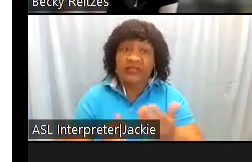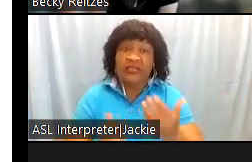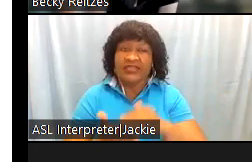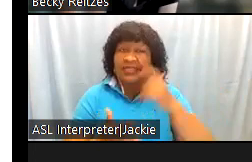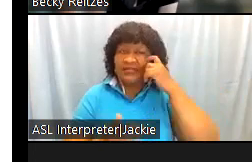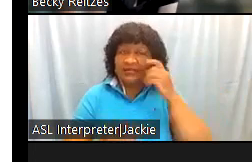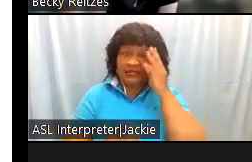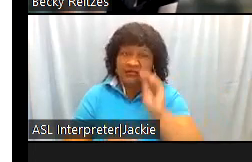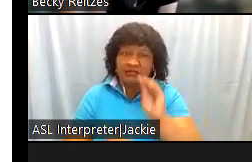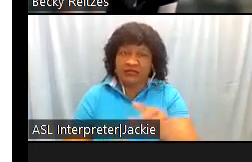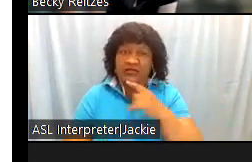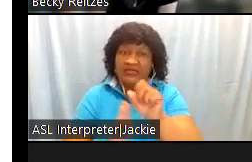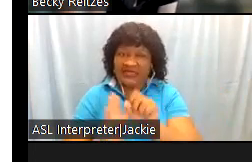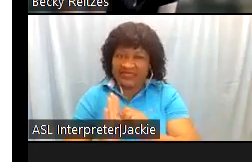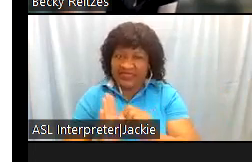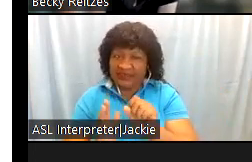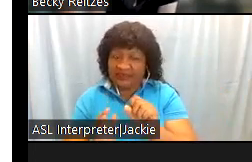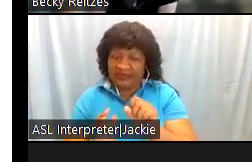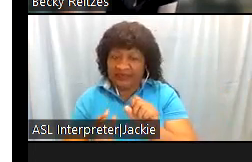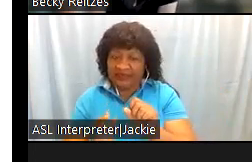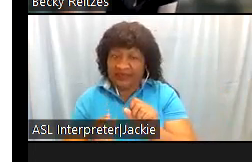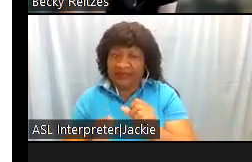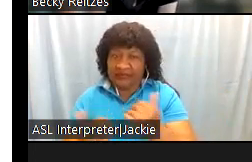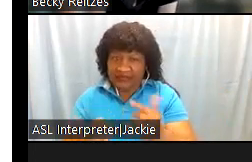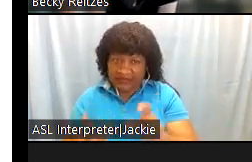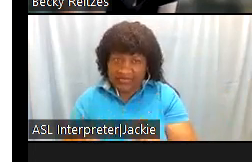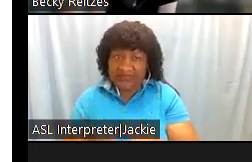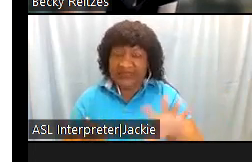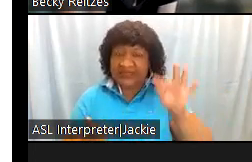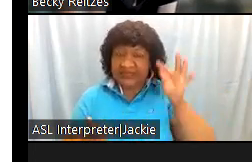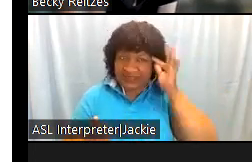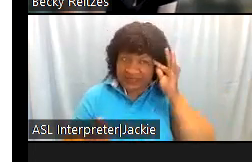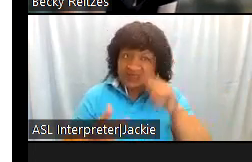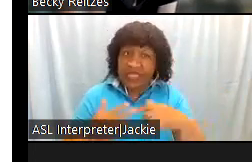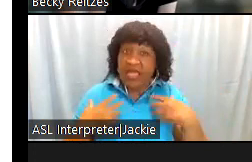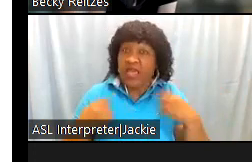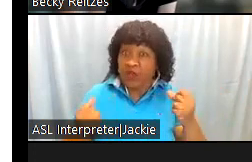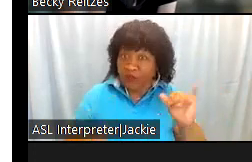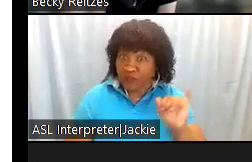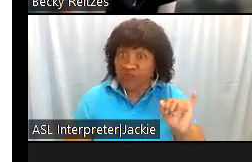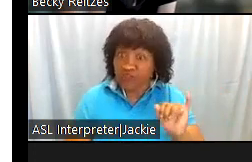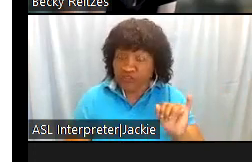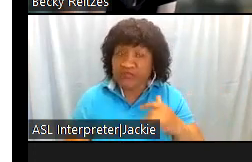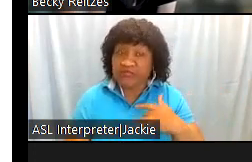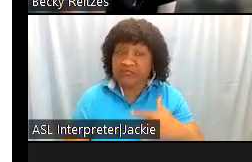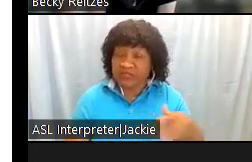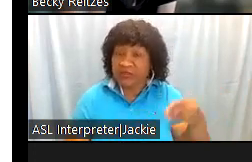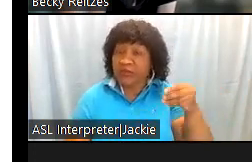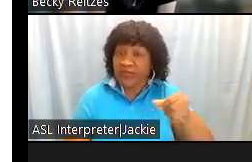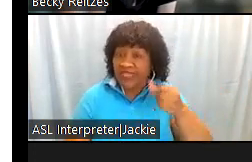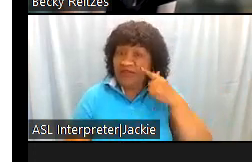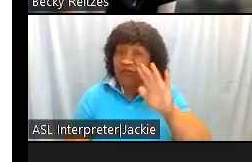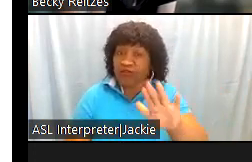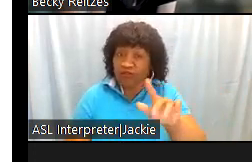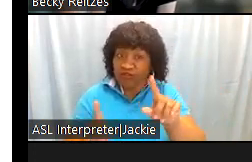mentioned, the state tests, the Fed tests, health insurance most health insurance will pay